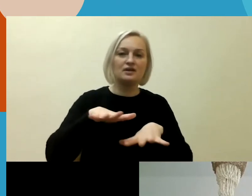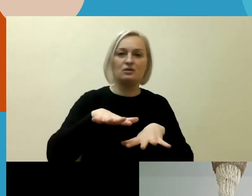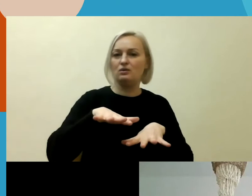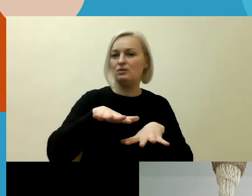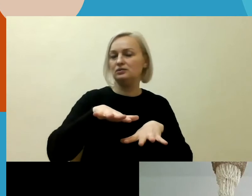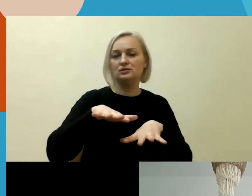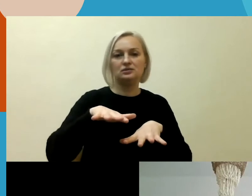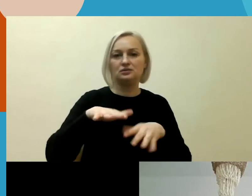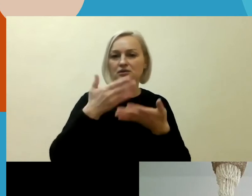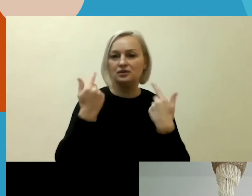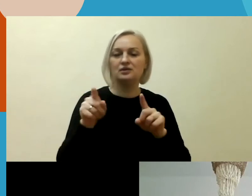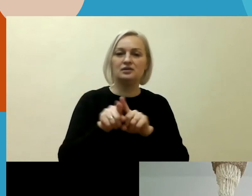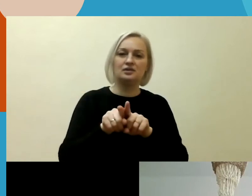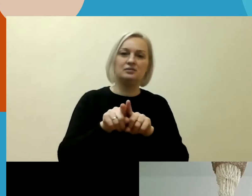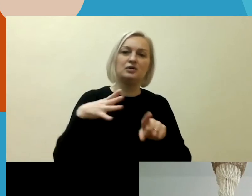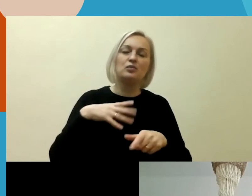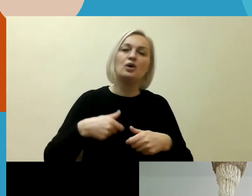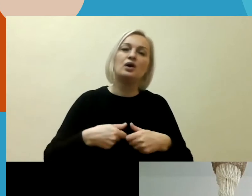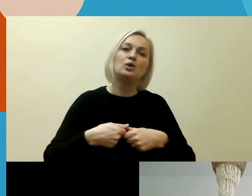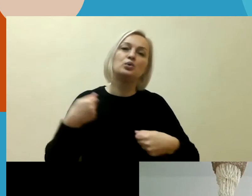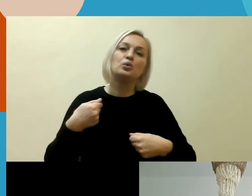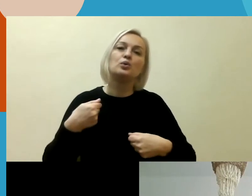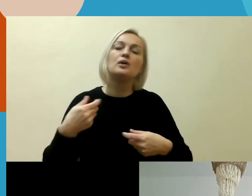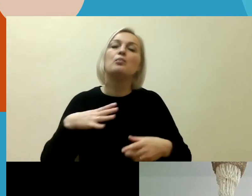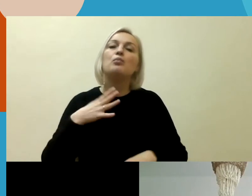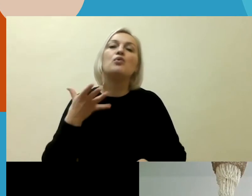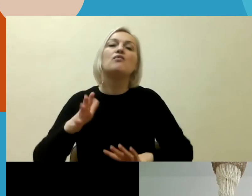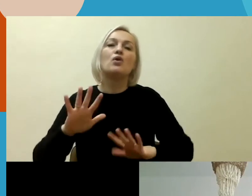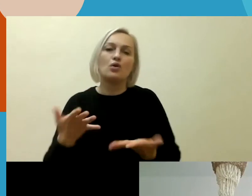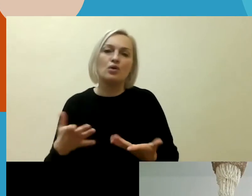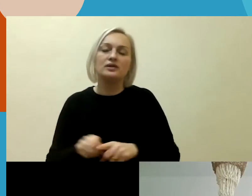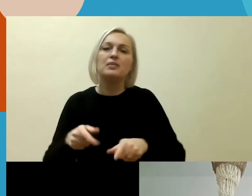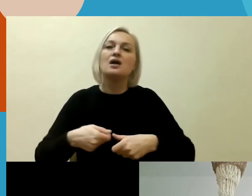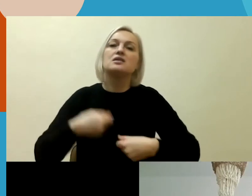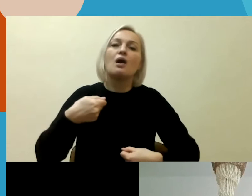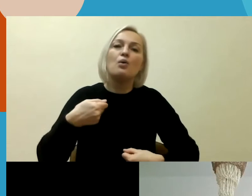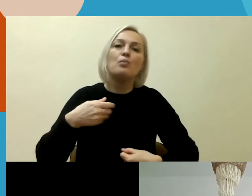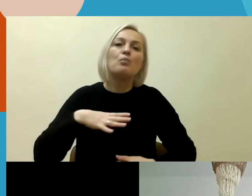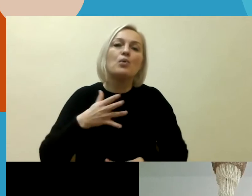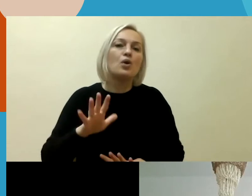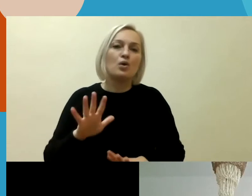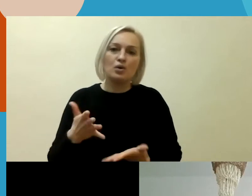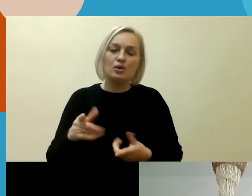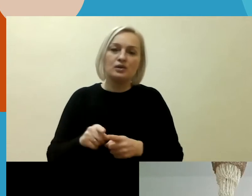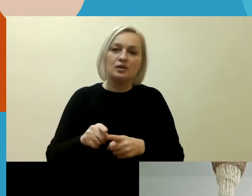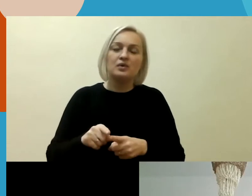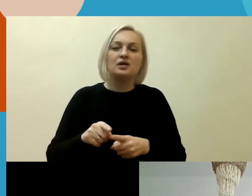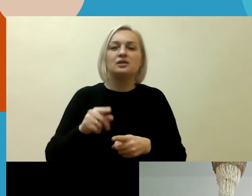However, no continuation of this activity is foreseen.